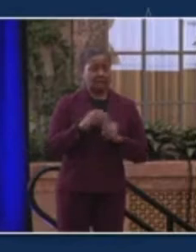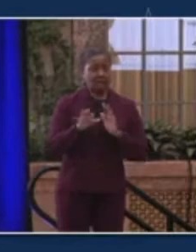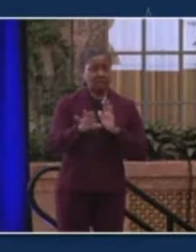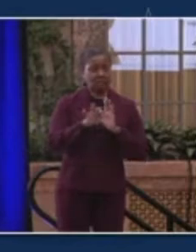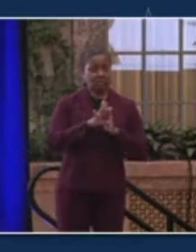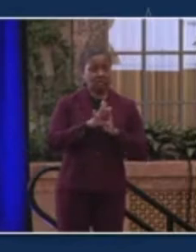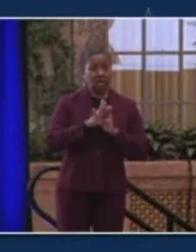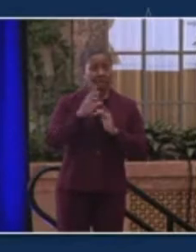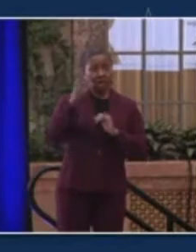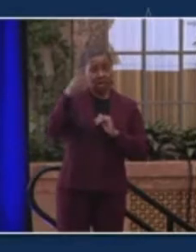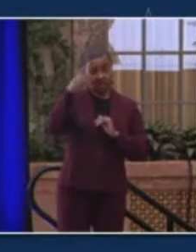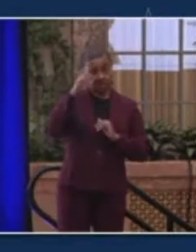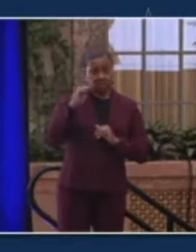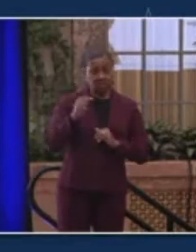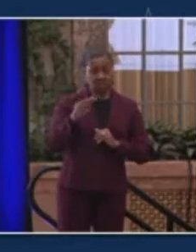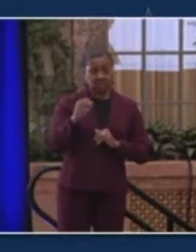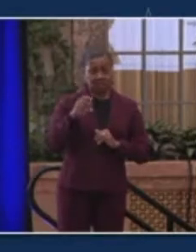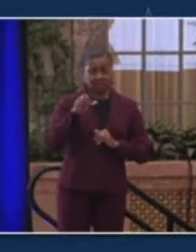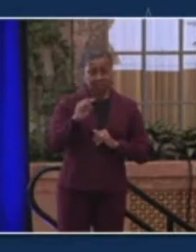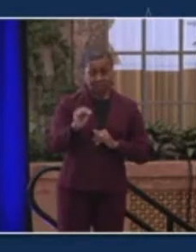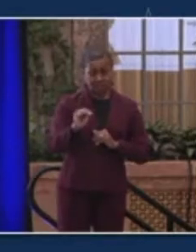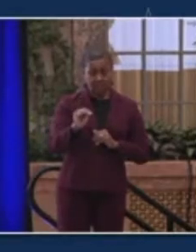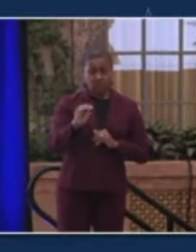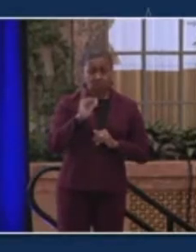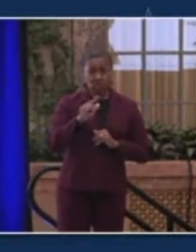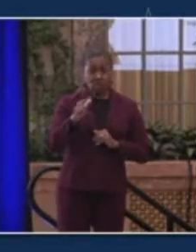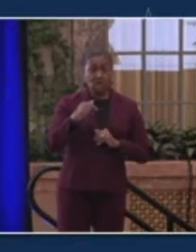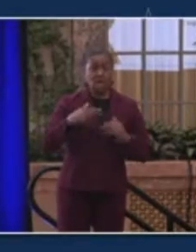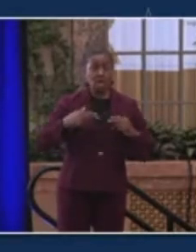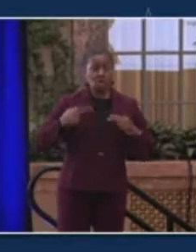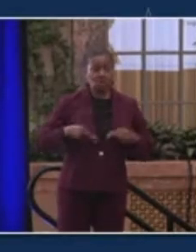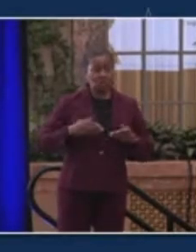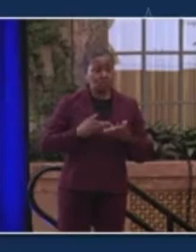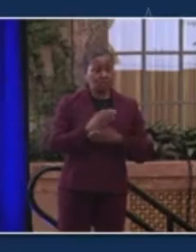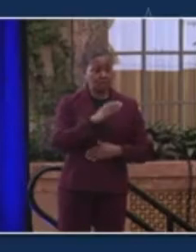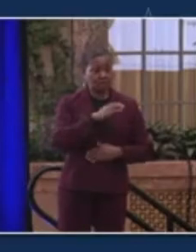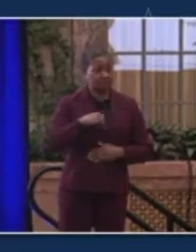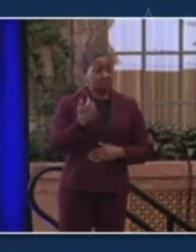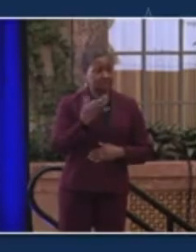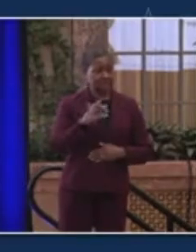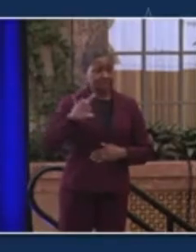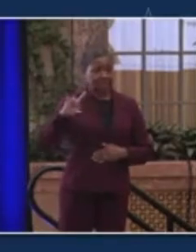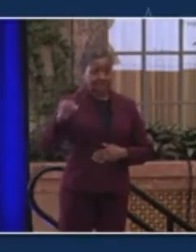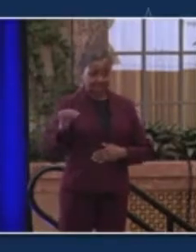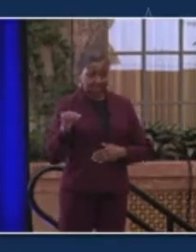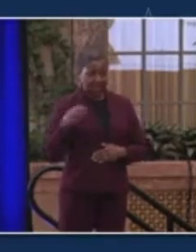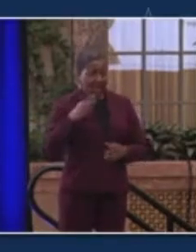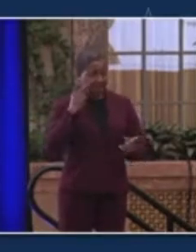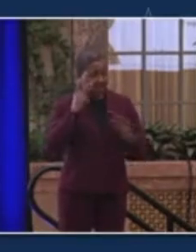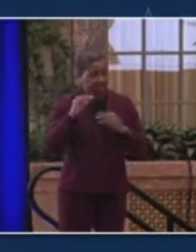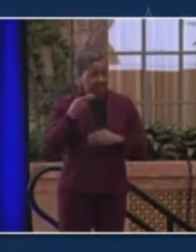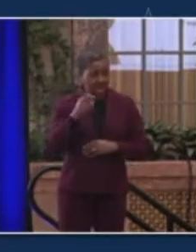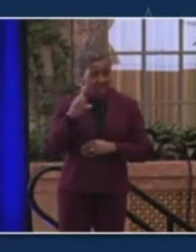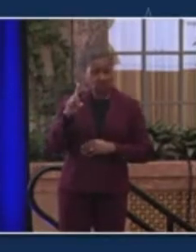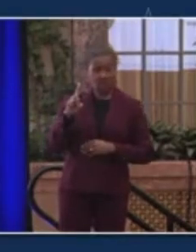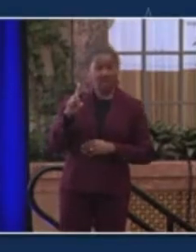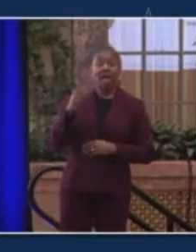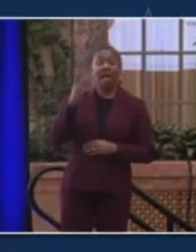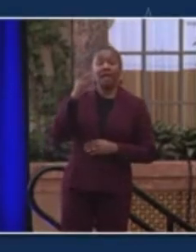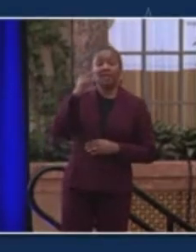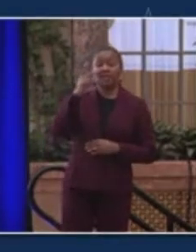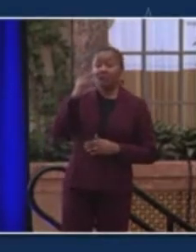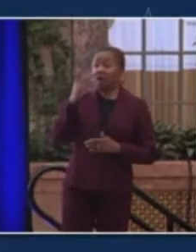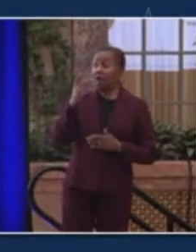appointed by Governor Thompson to the Illinois Human Rights Commission in 1980, I visited Harold at his office, some of you